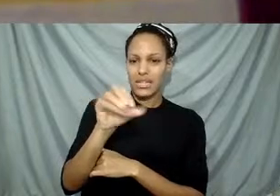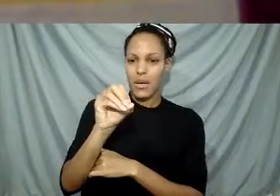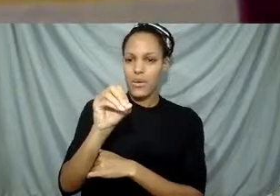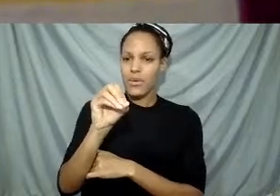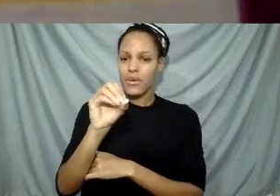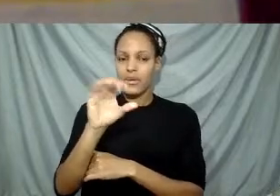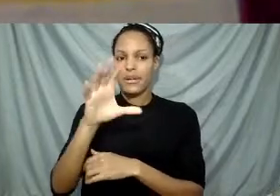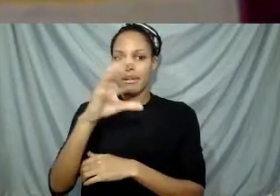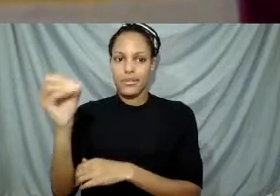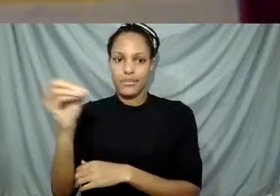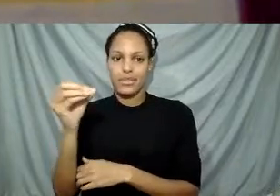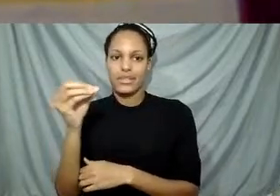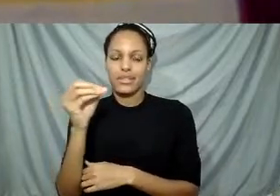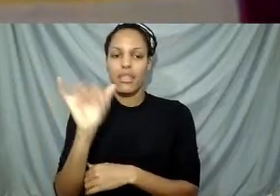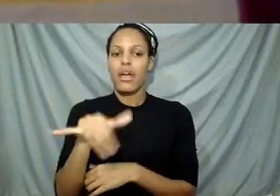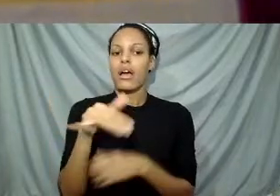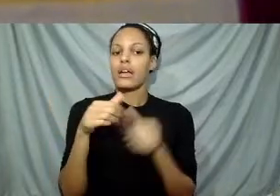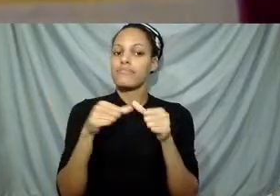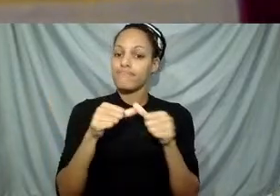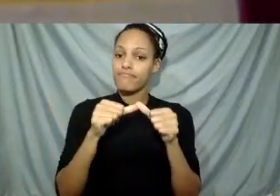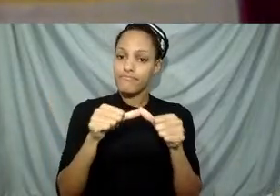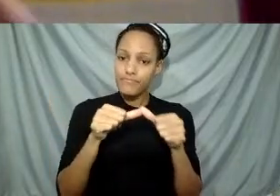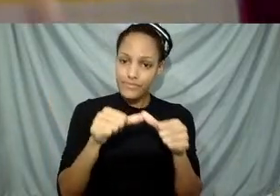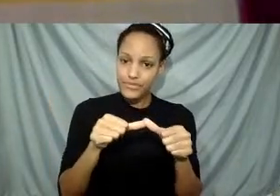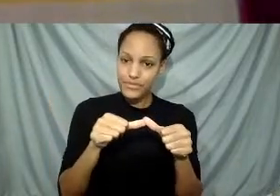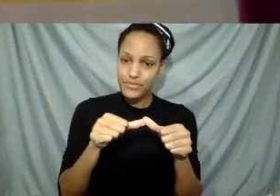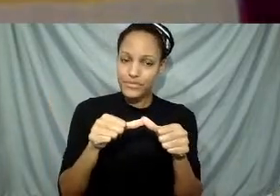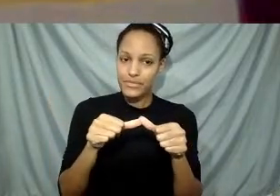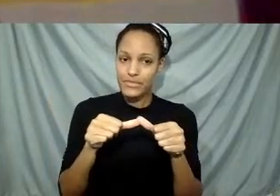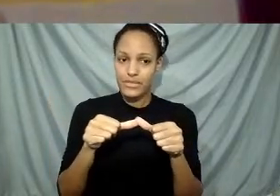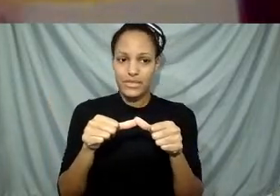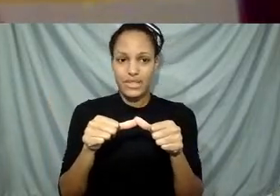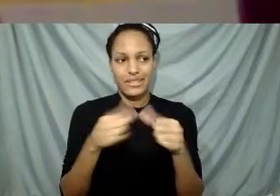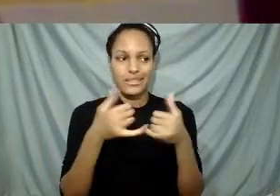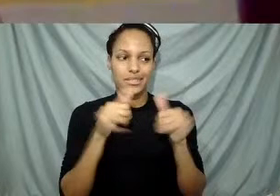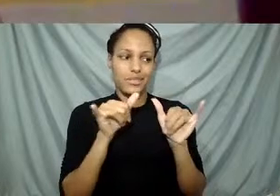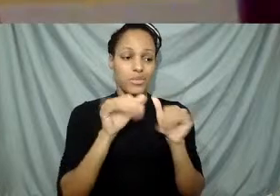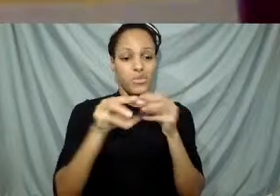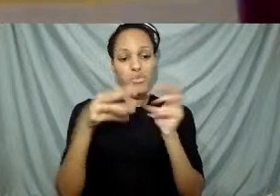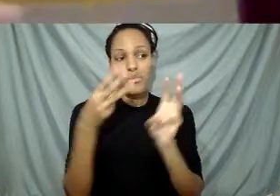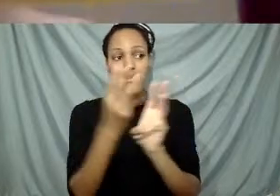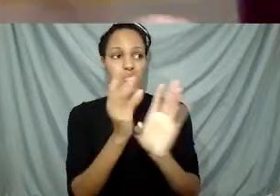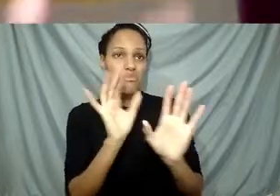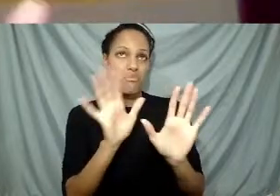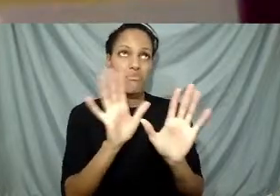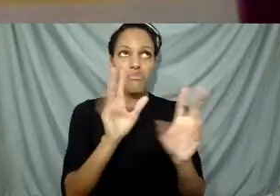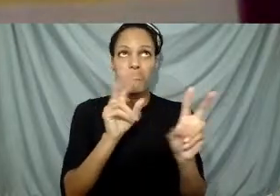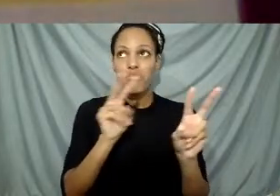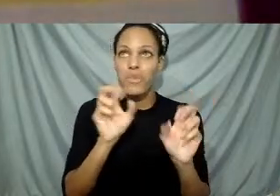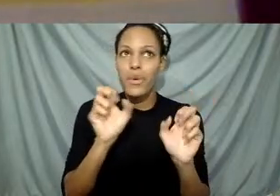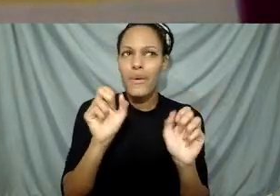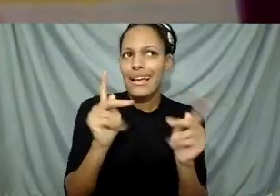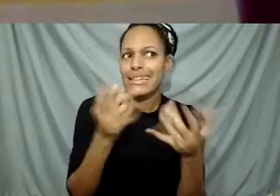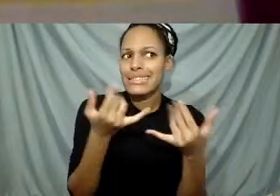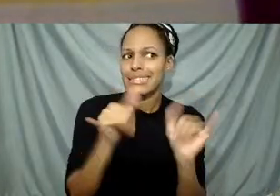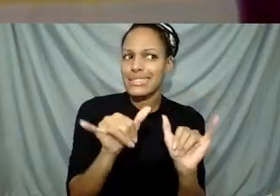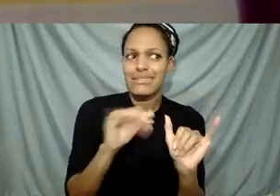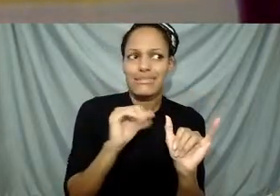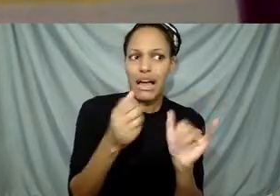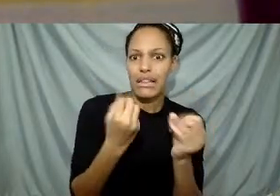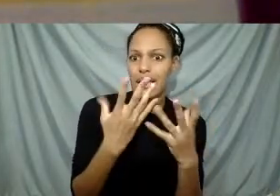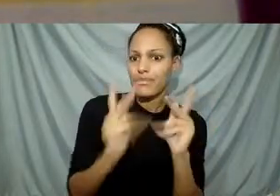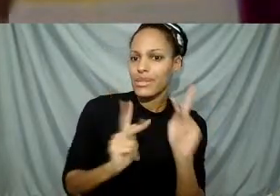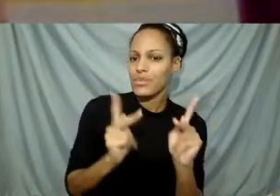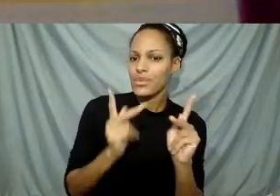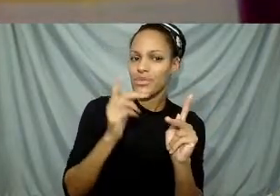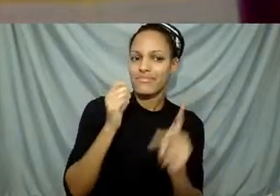that kind of continued in terms of like still being in a world where I'm like, okay, there's not too many of people who look like me around